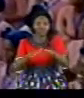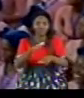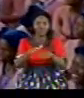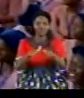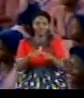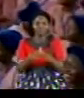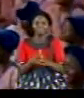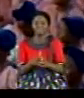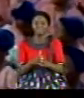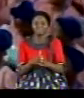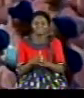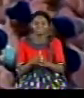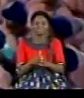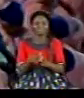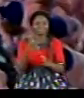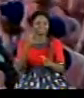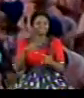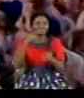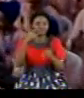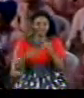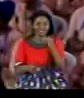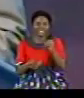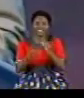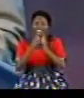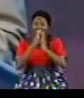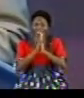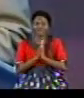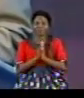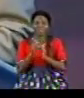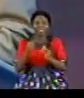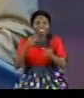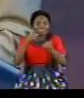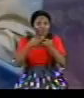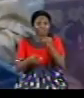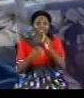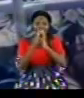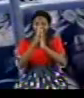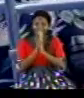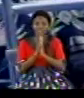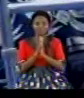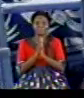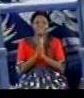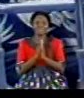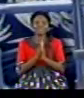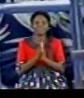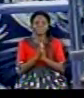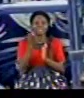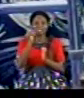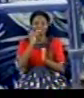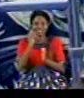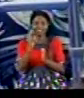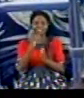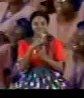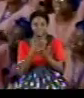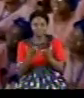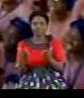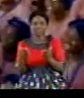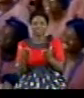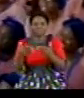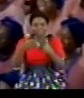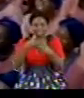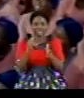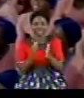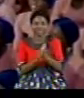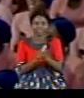amen. The final amen. There is something behind that name. From that